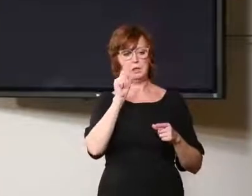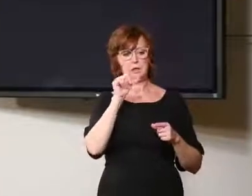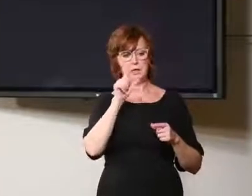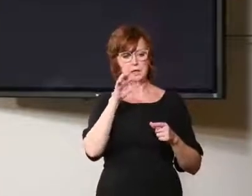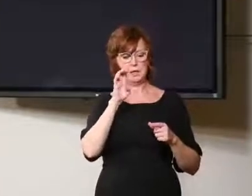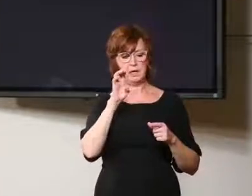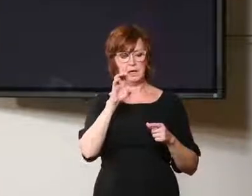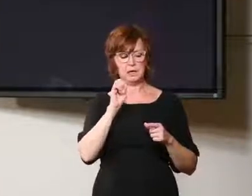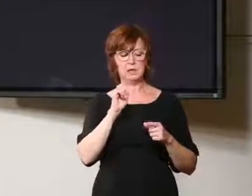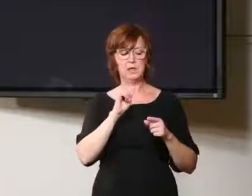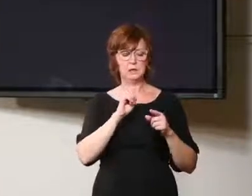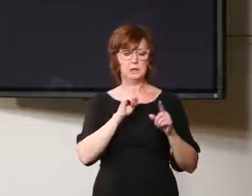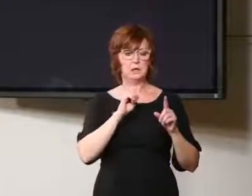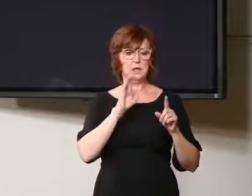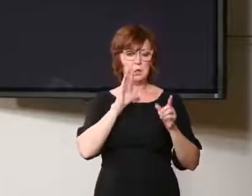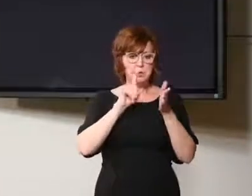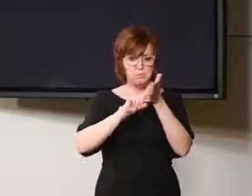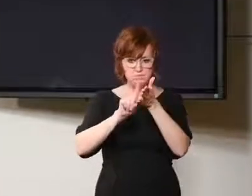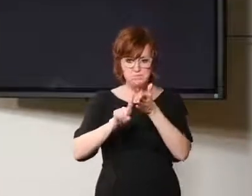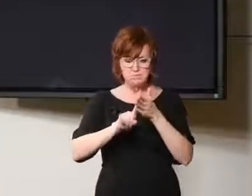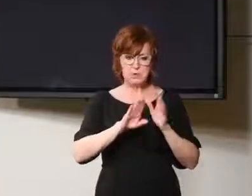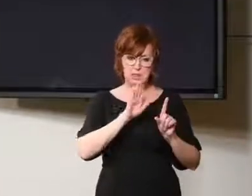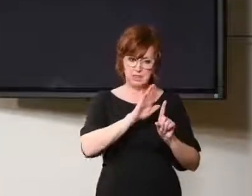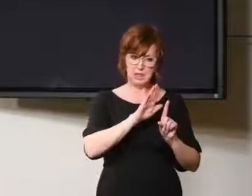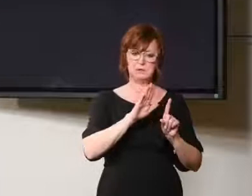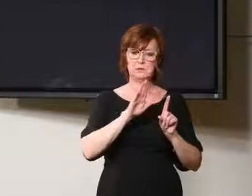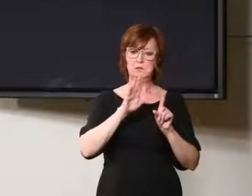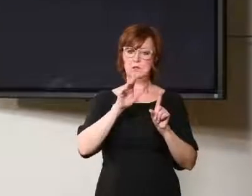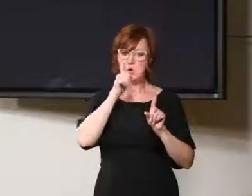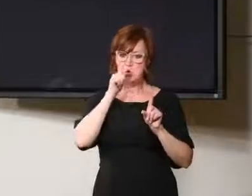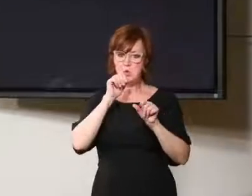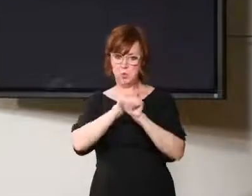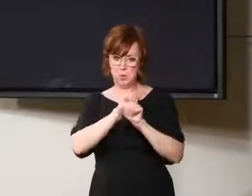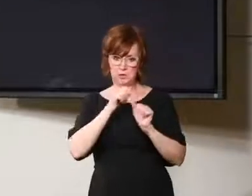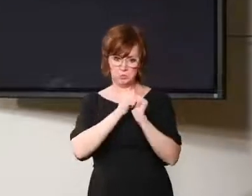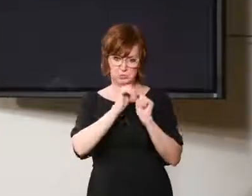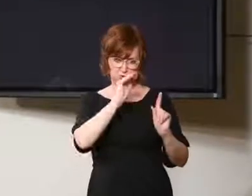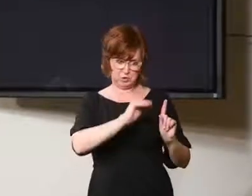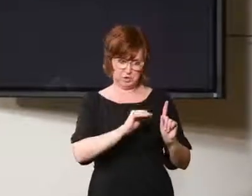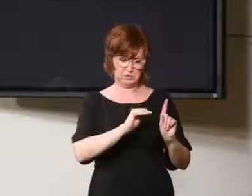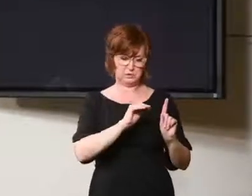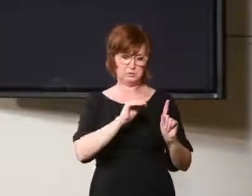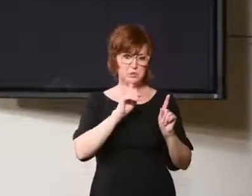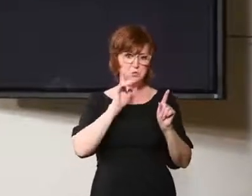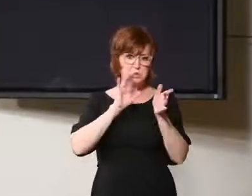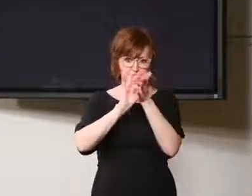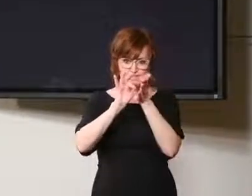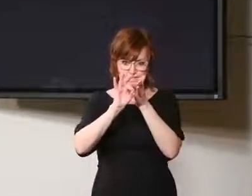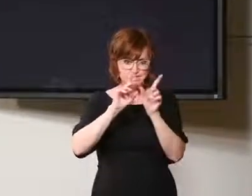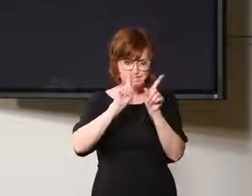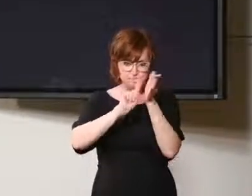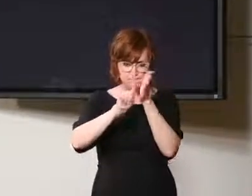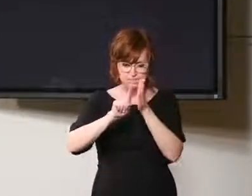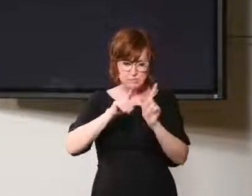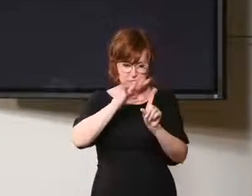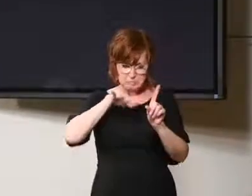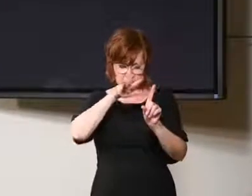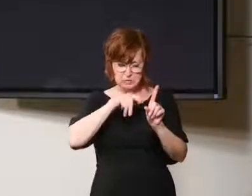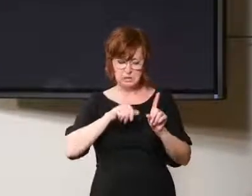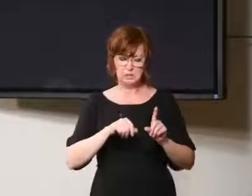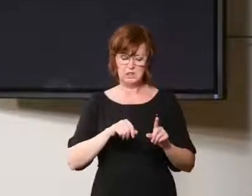happens for the staff and children of that daycare, and because daycares are now very small, the risk of transmission would be